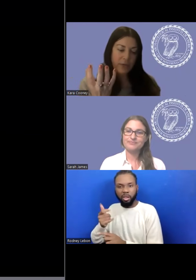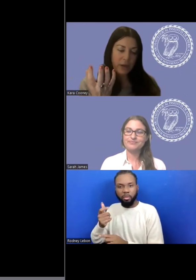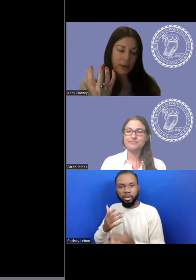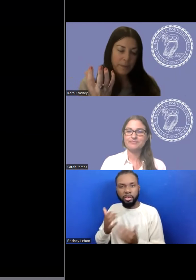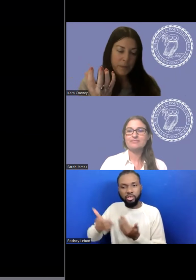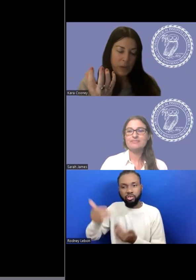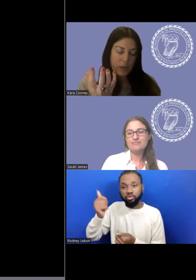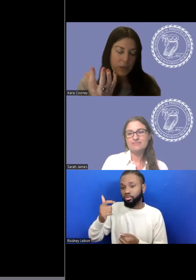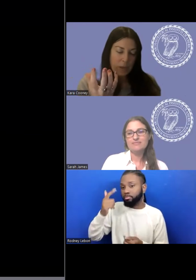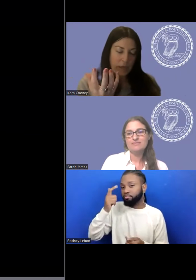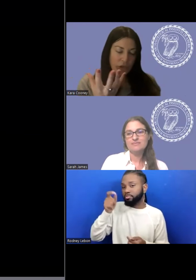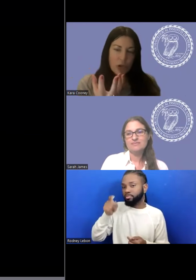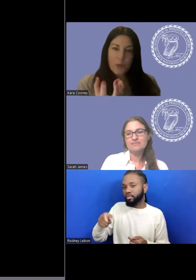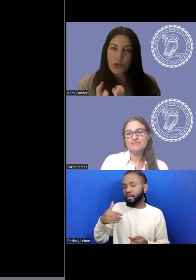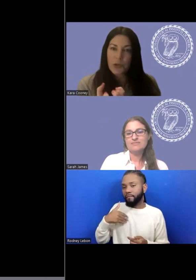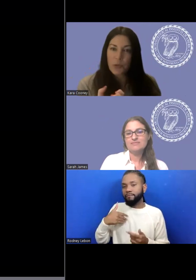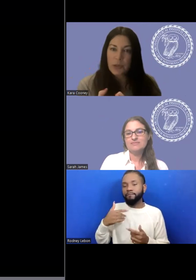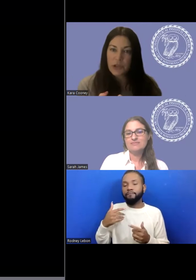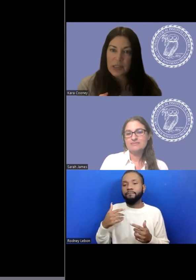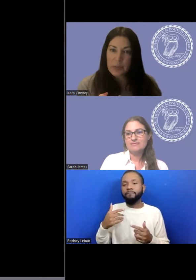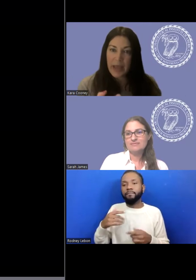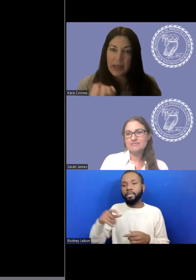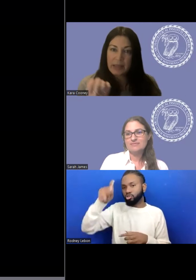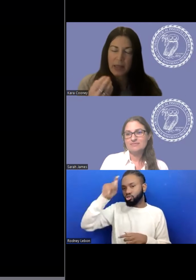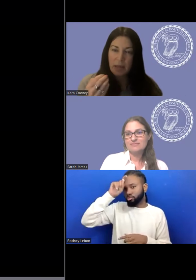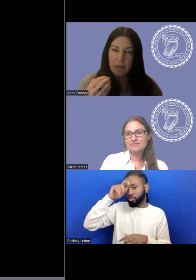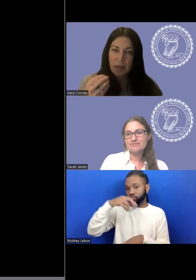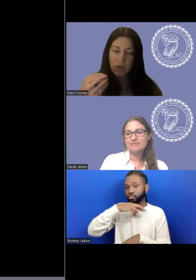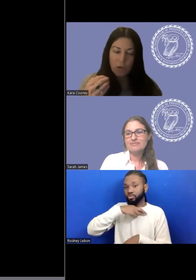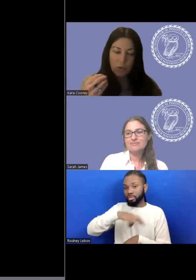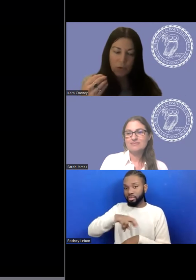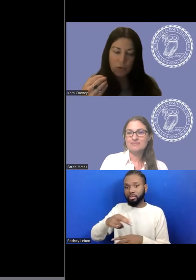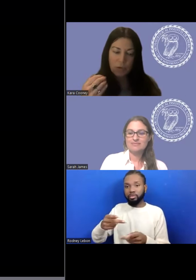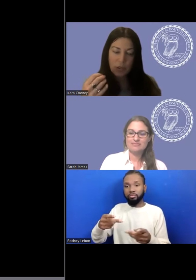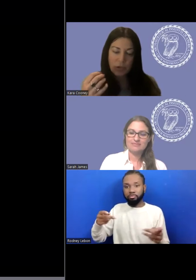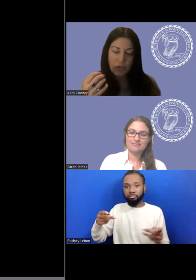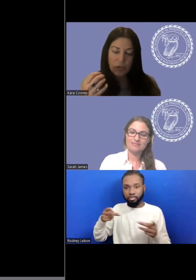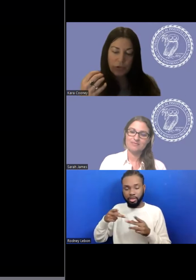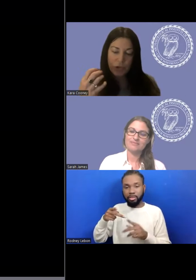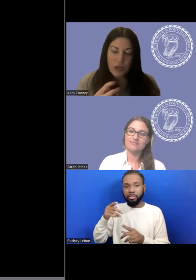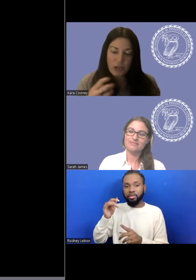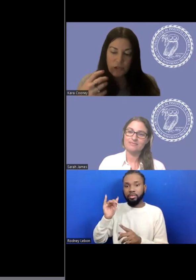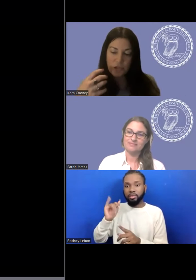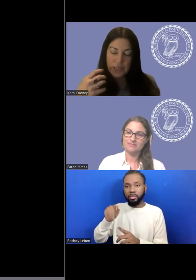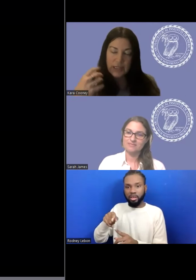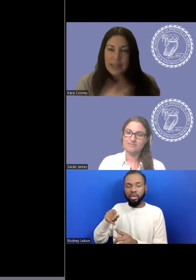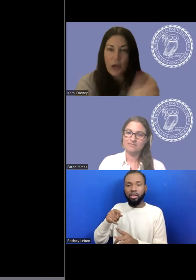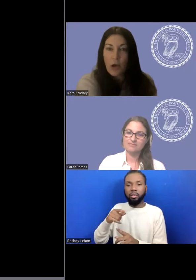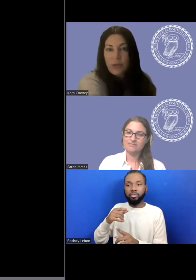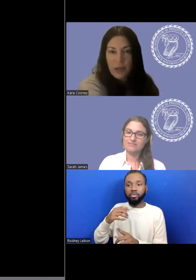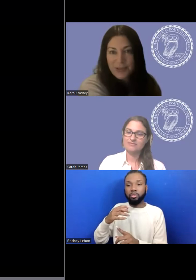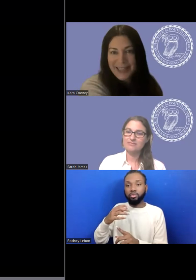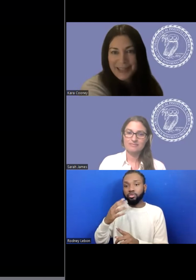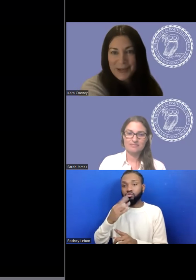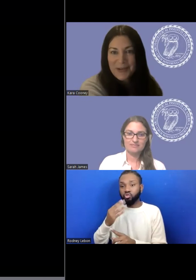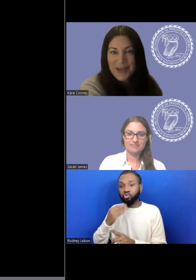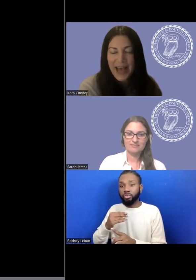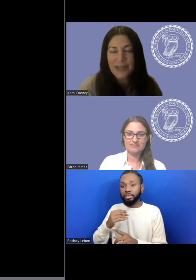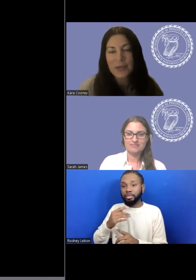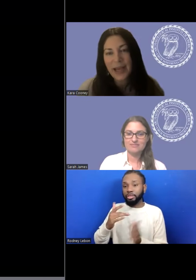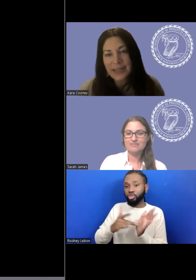have an Egyptian religious space that the Jewish Jesus cult goes